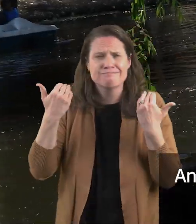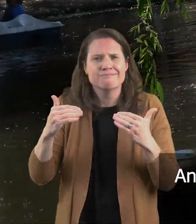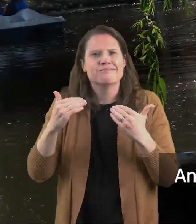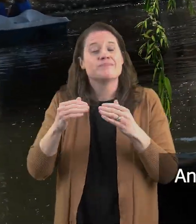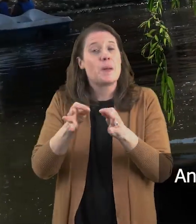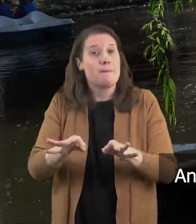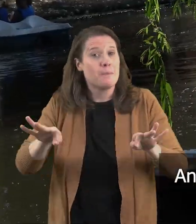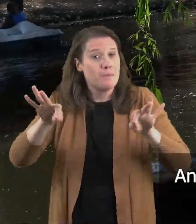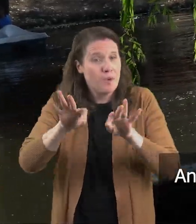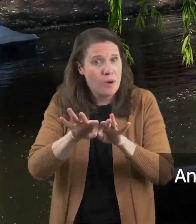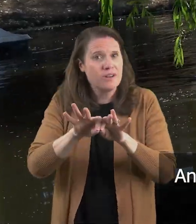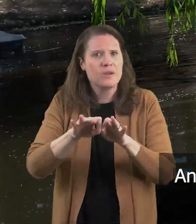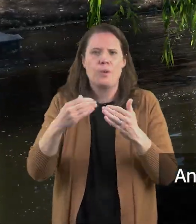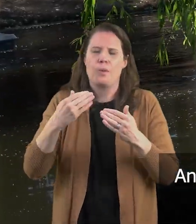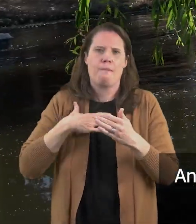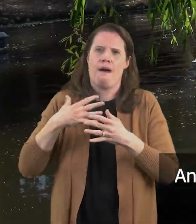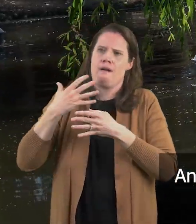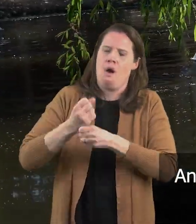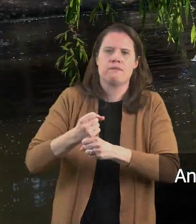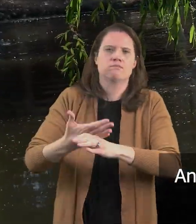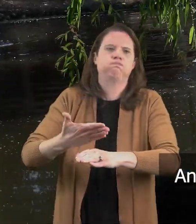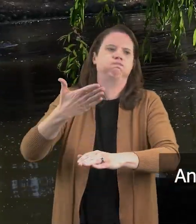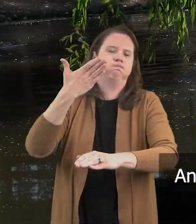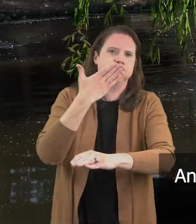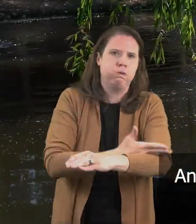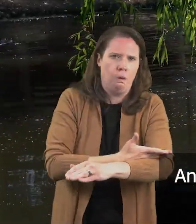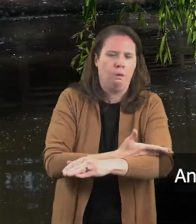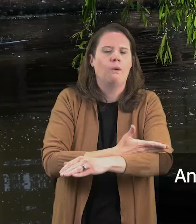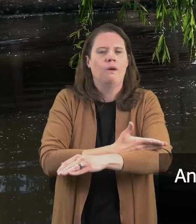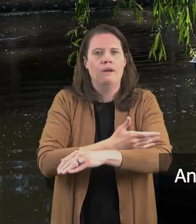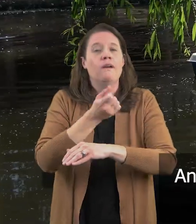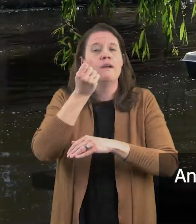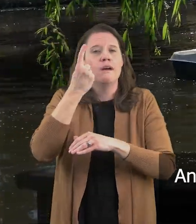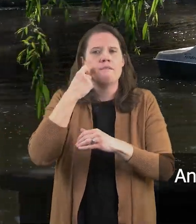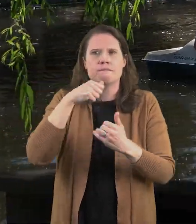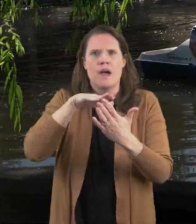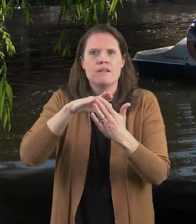things. And most importantly, though, I feel like I gained a lot of confidence when